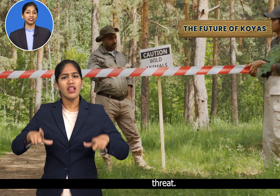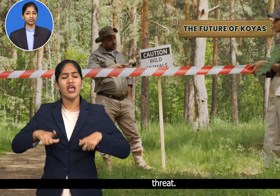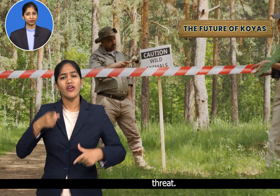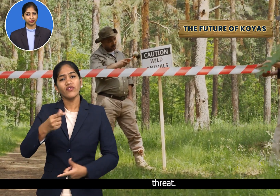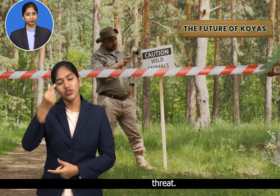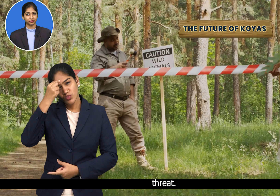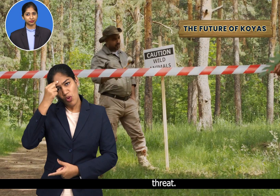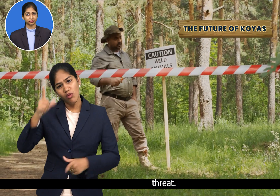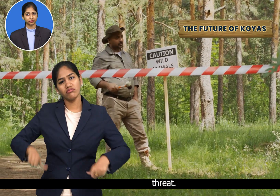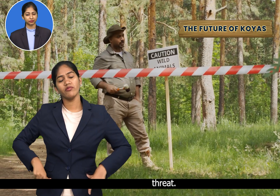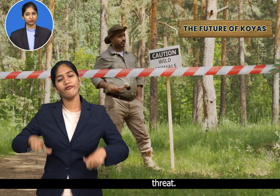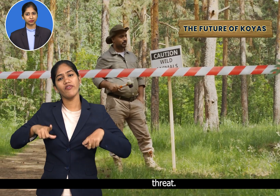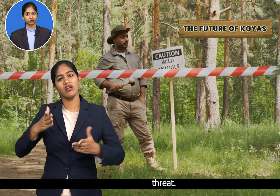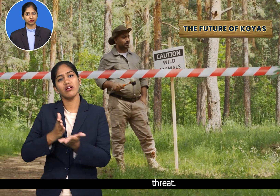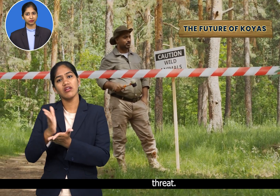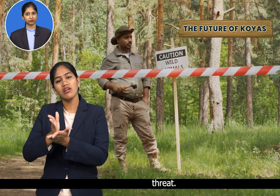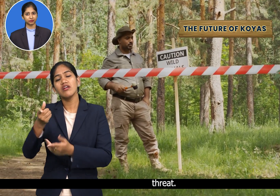threat.